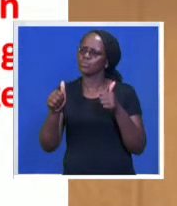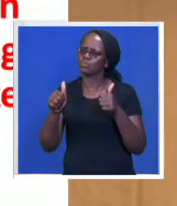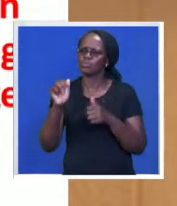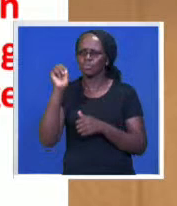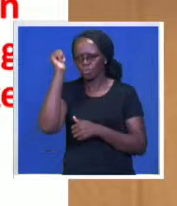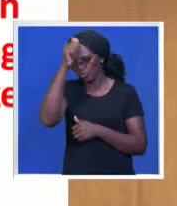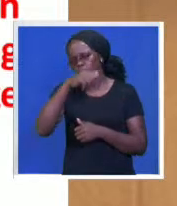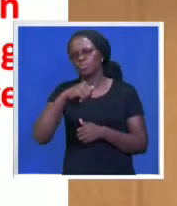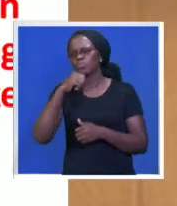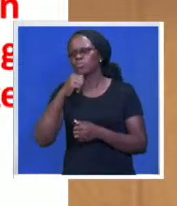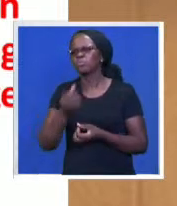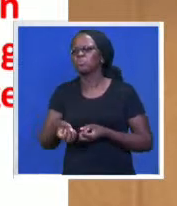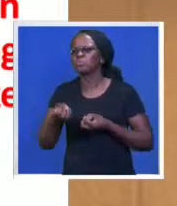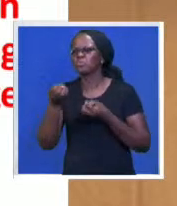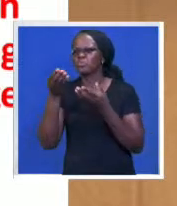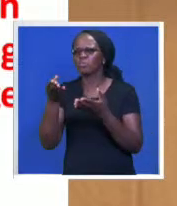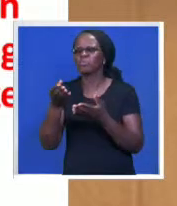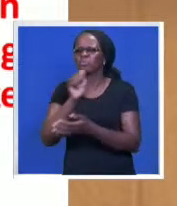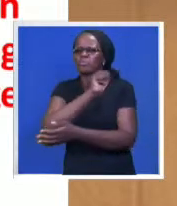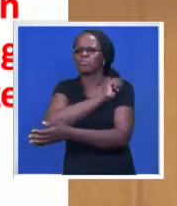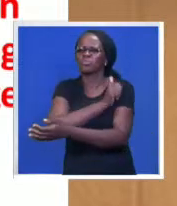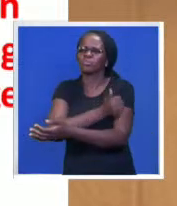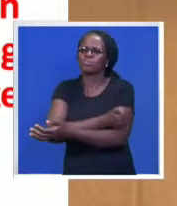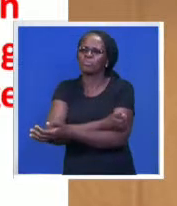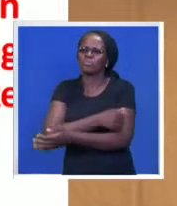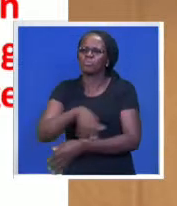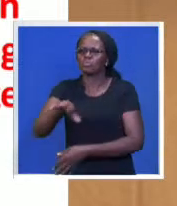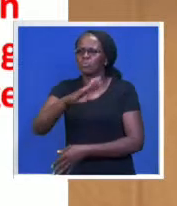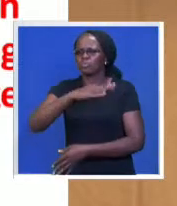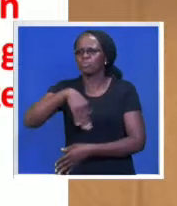give man authority over all his creation